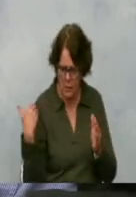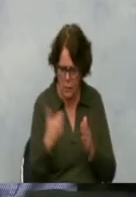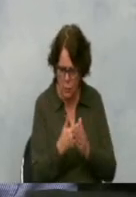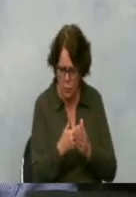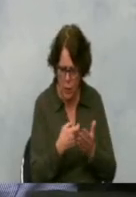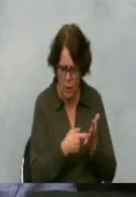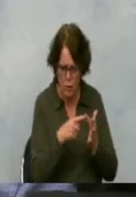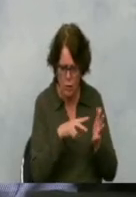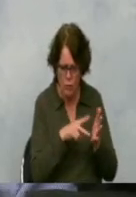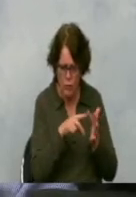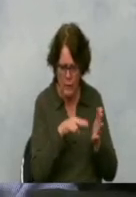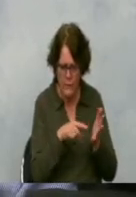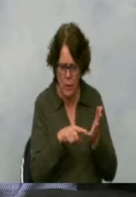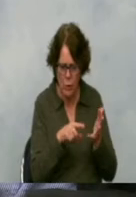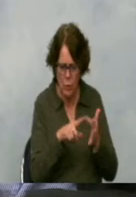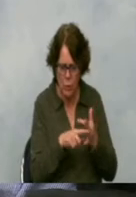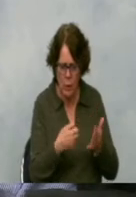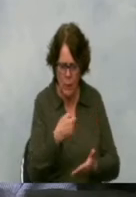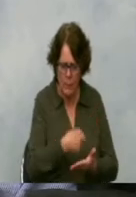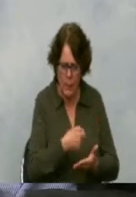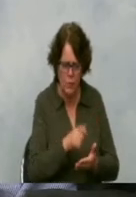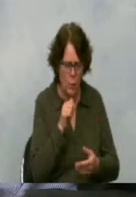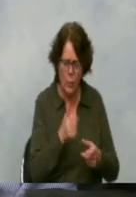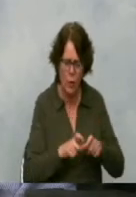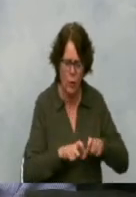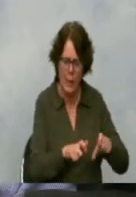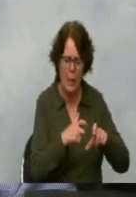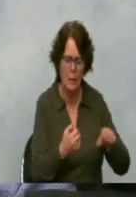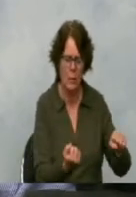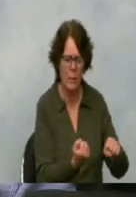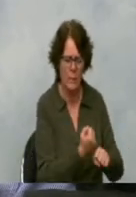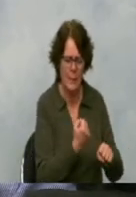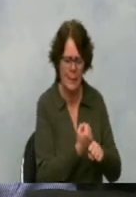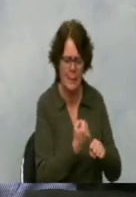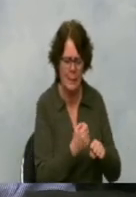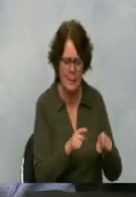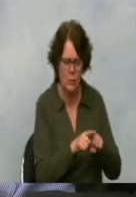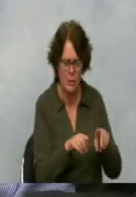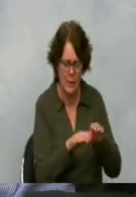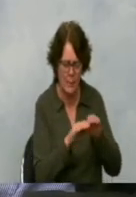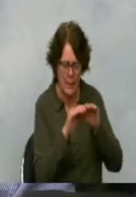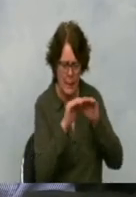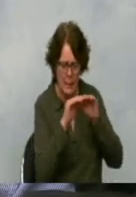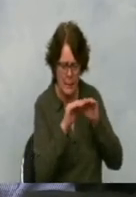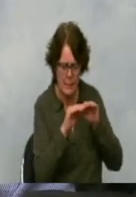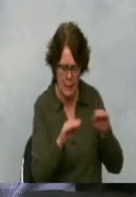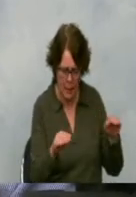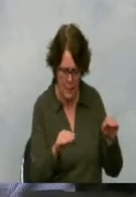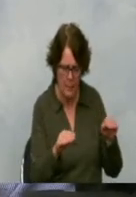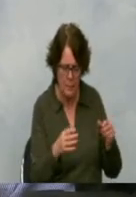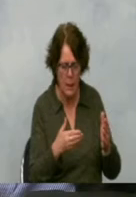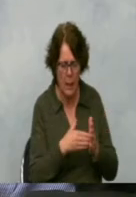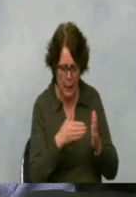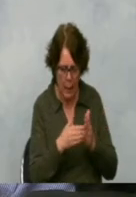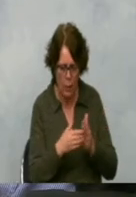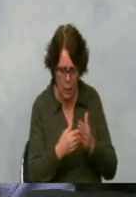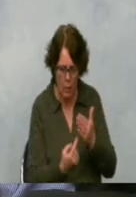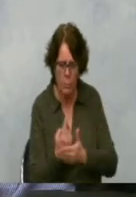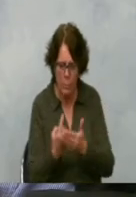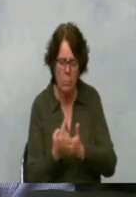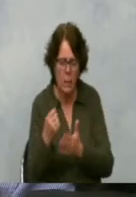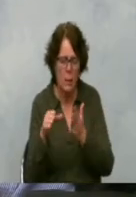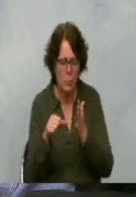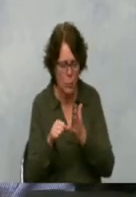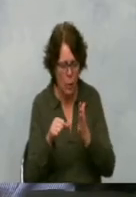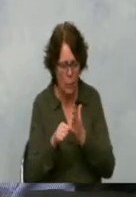budget, so we are not carrying out the maintenance measures to the same standard and we're now running into problems that the